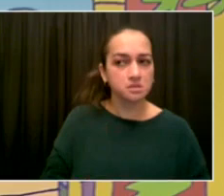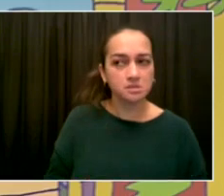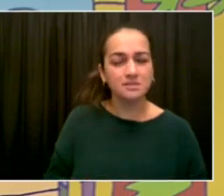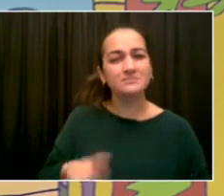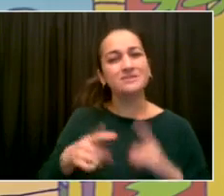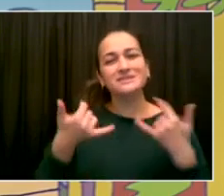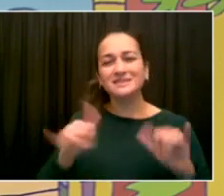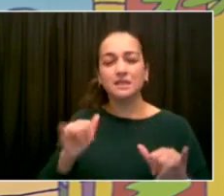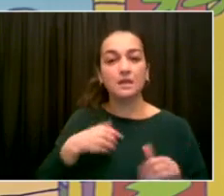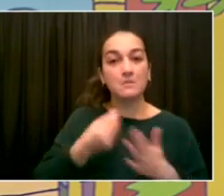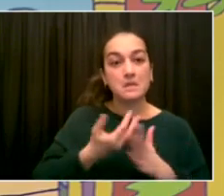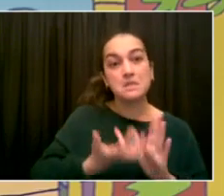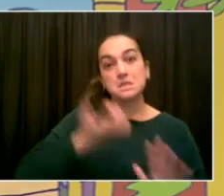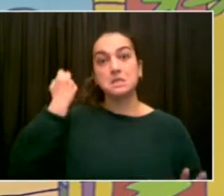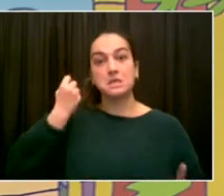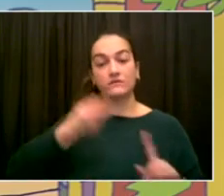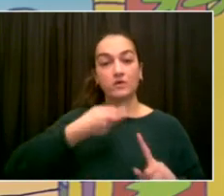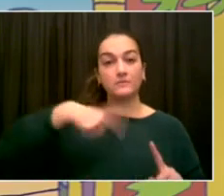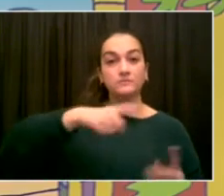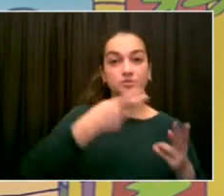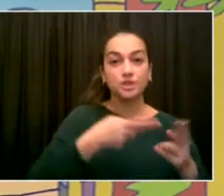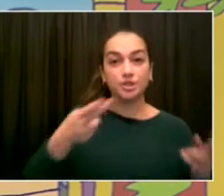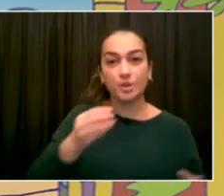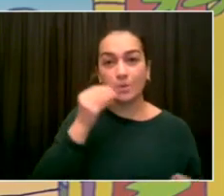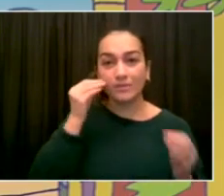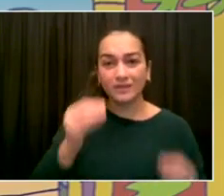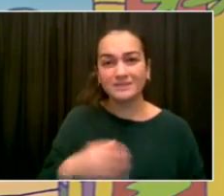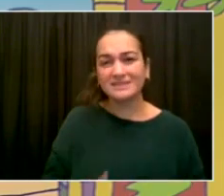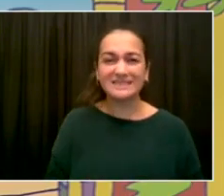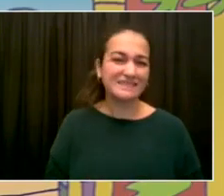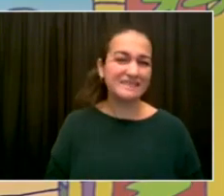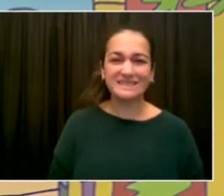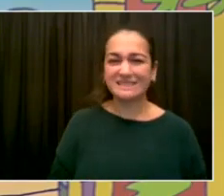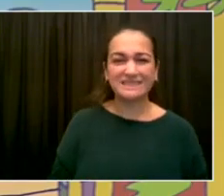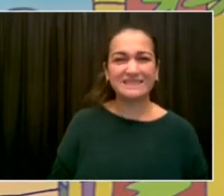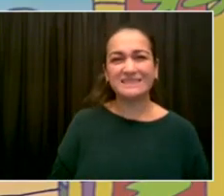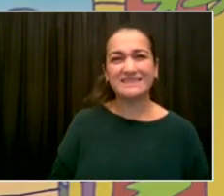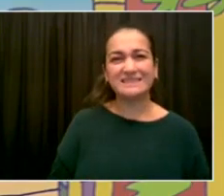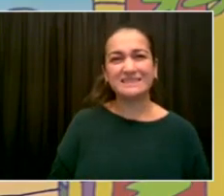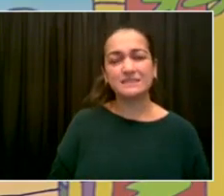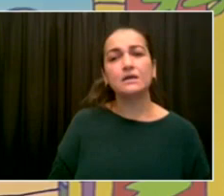the research, all of the facts show us. We'll get that to you. But to the larger